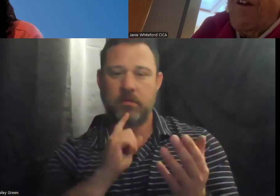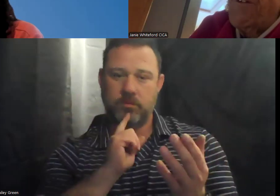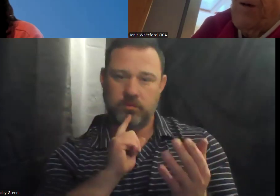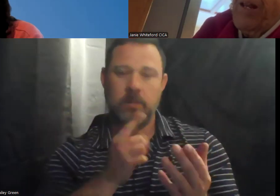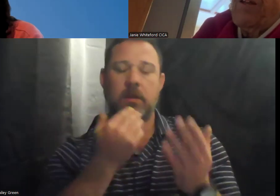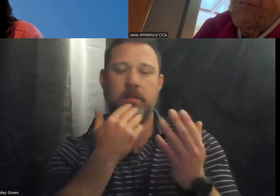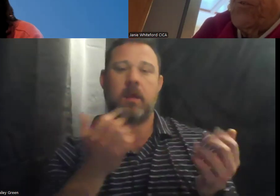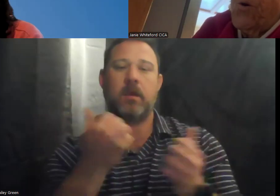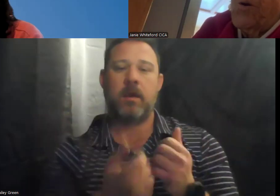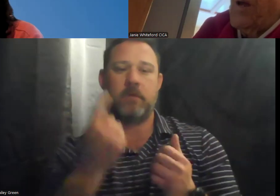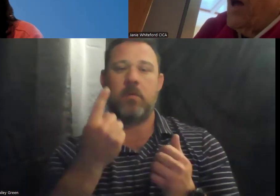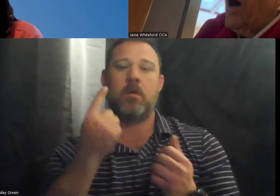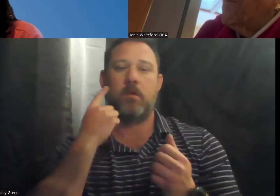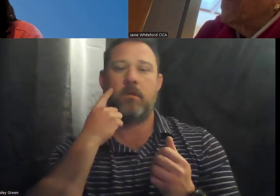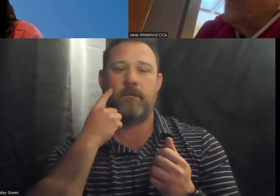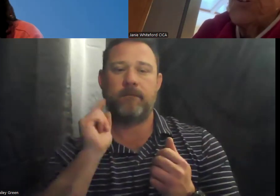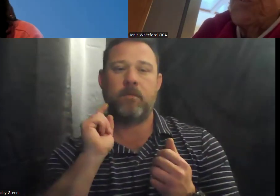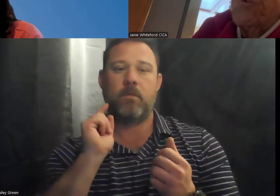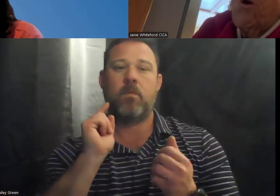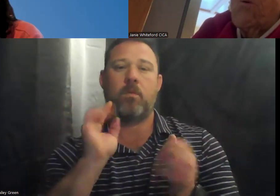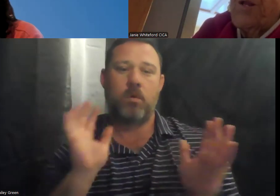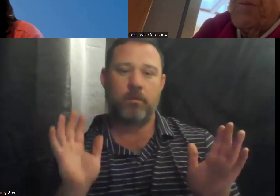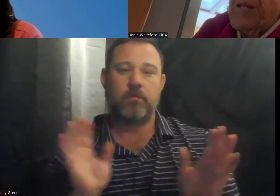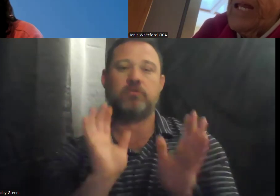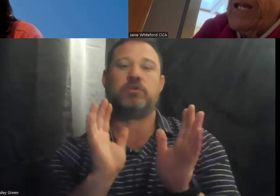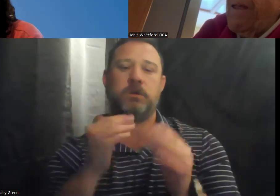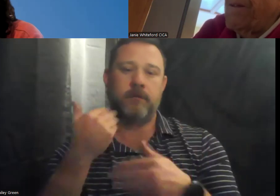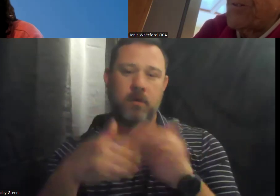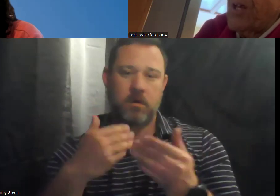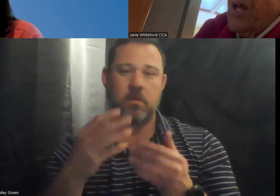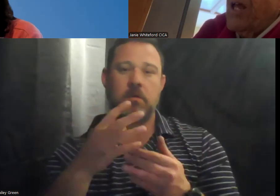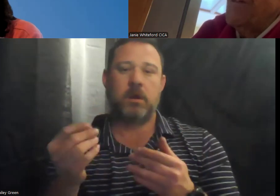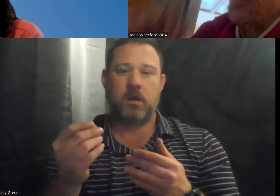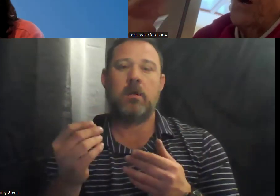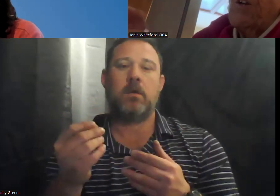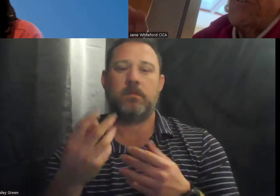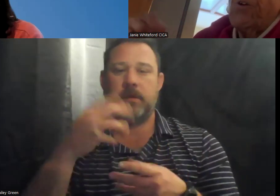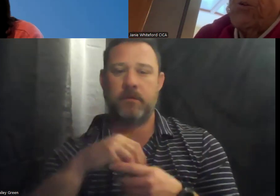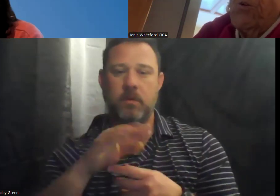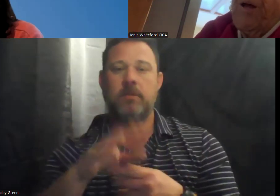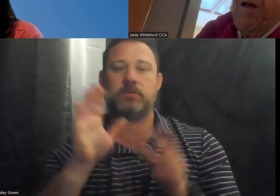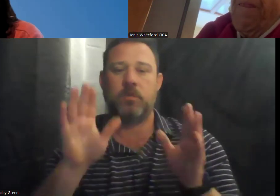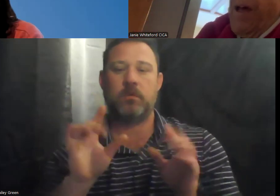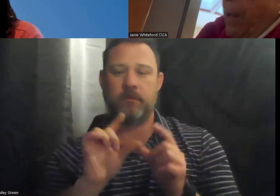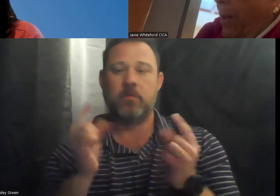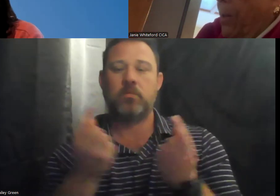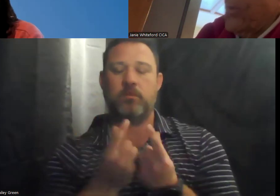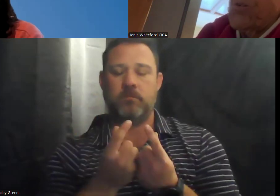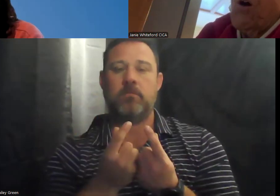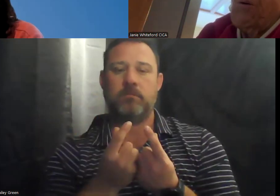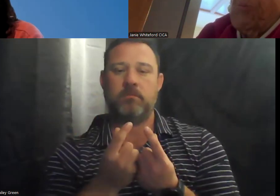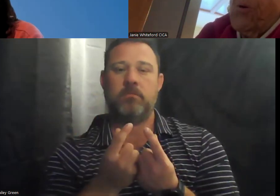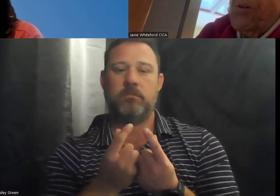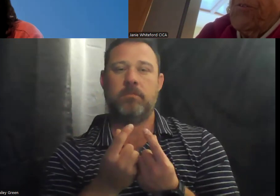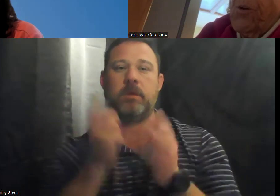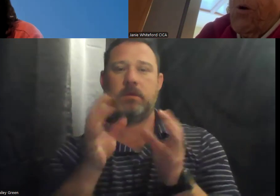thank everybody for pushing forward and being in this wonderful group that is